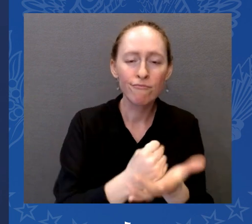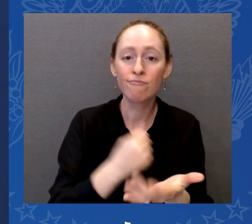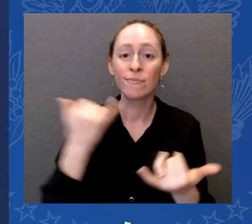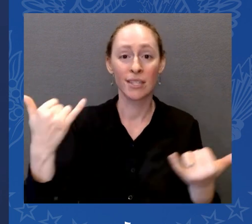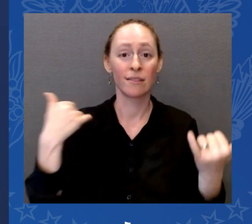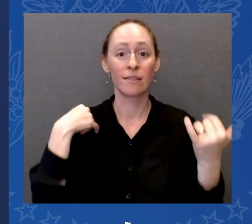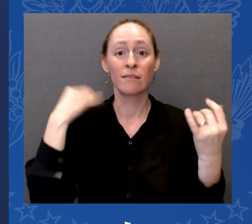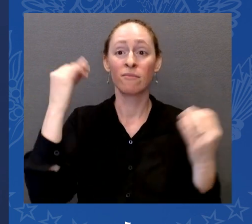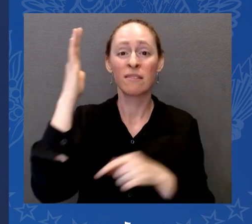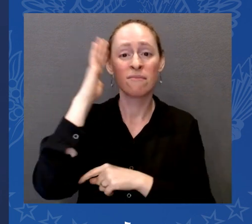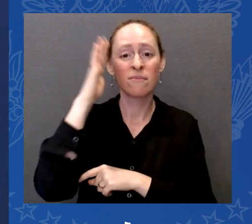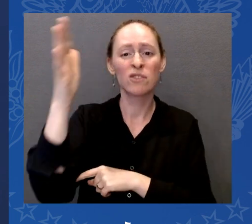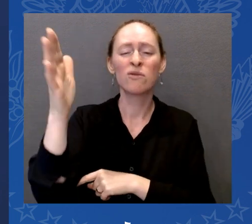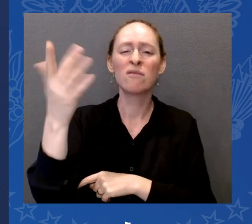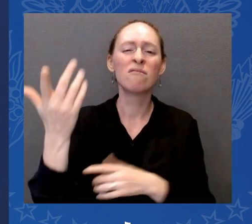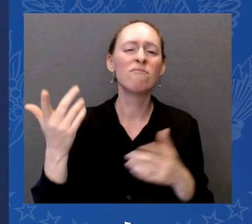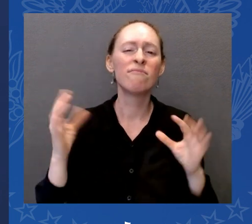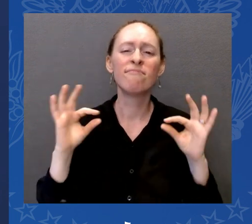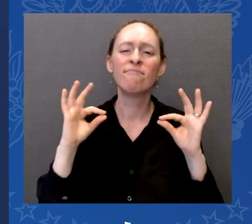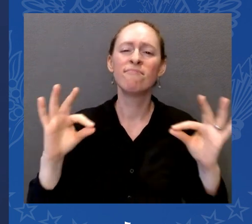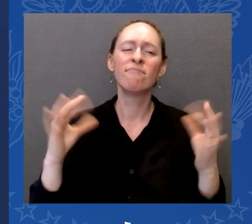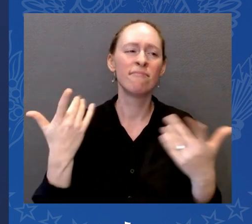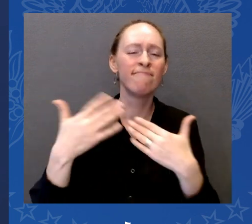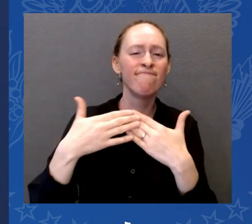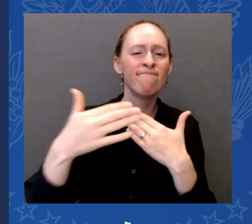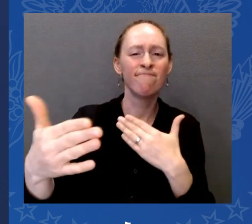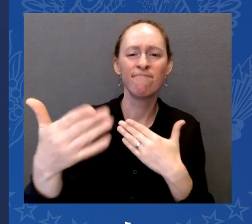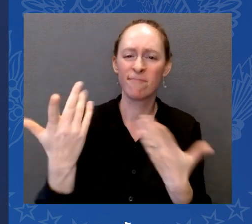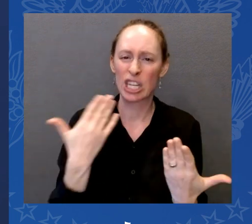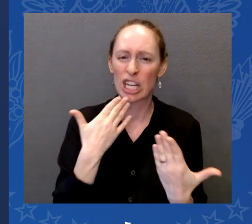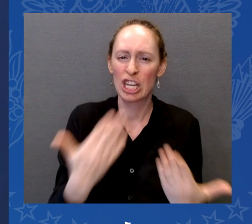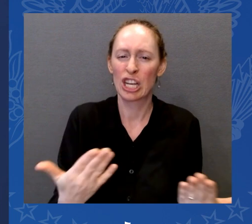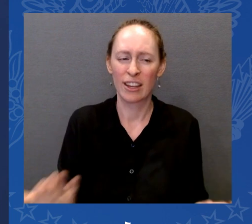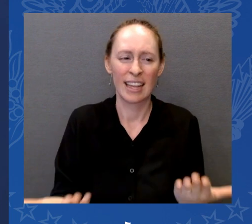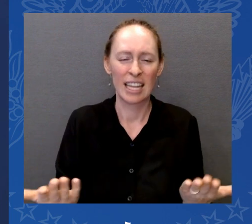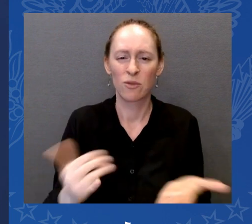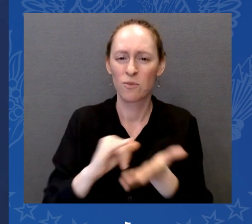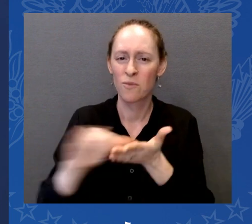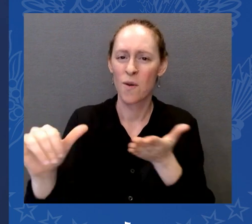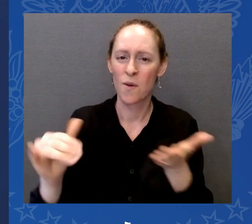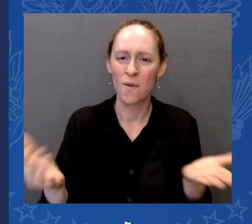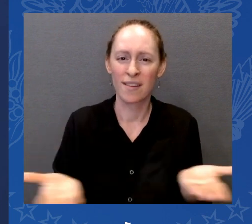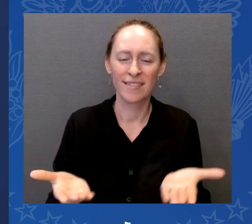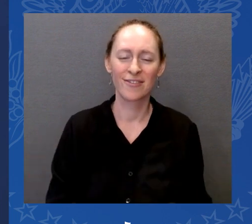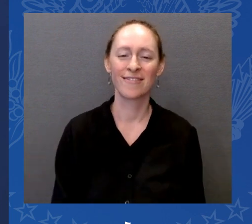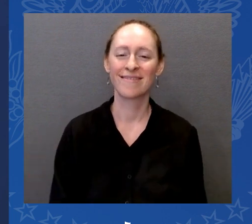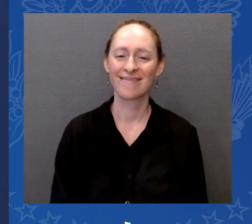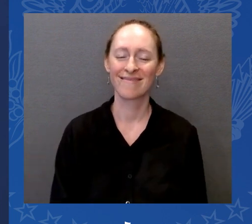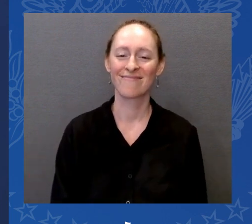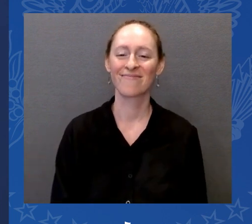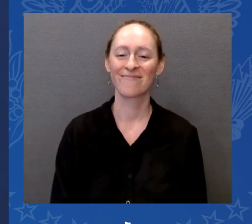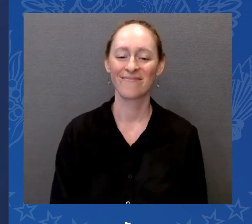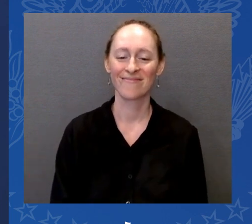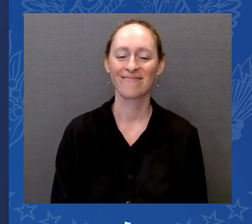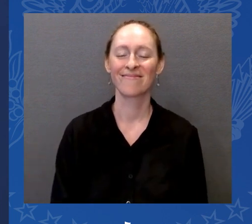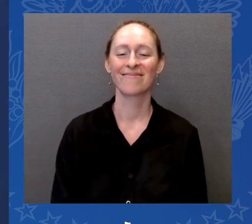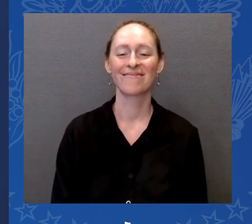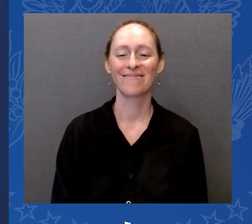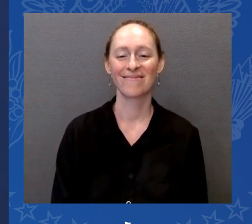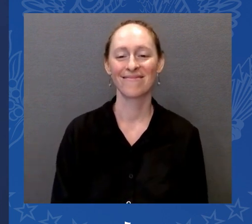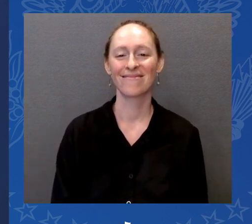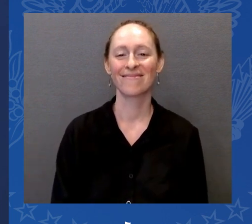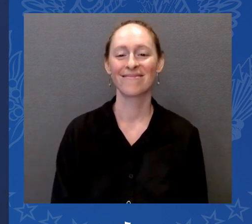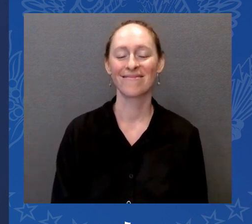And I'm not only a master electrician, but I also own my own electrical